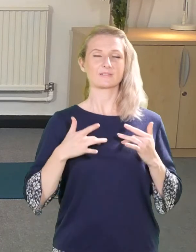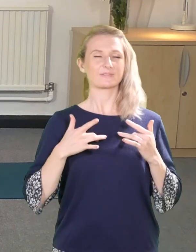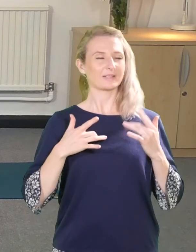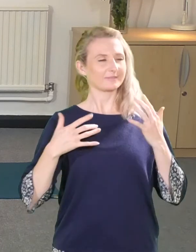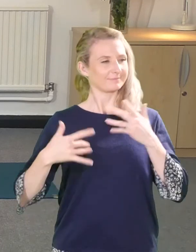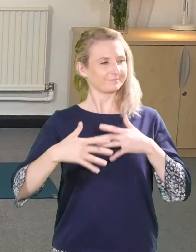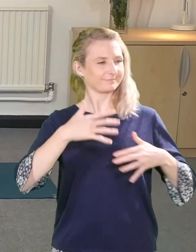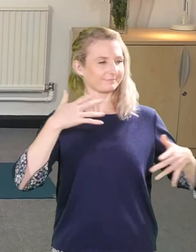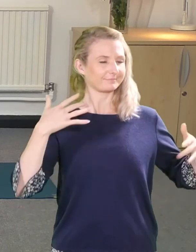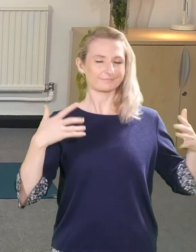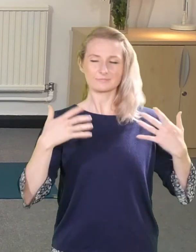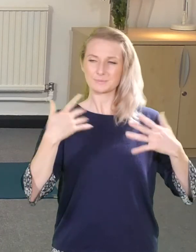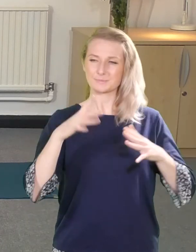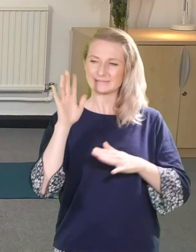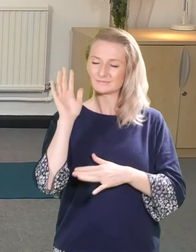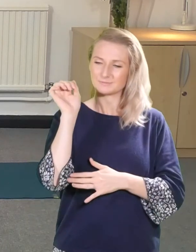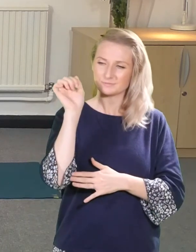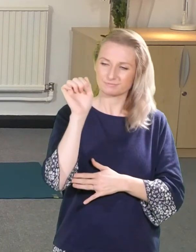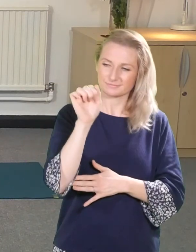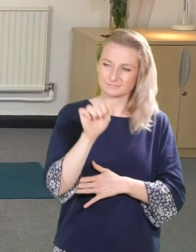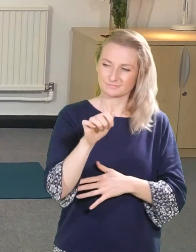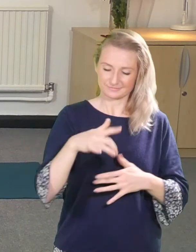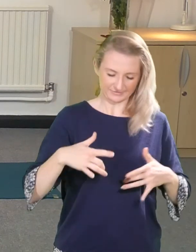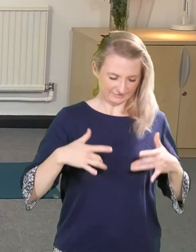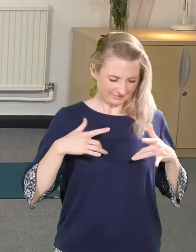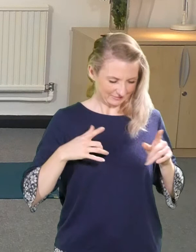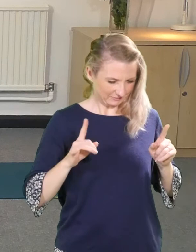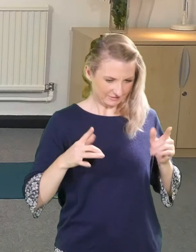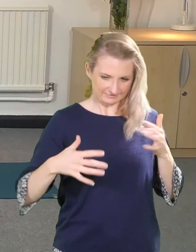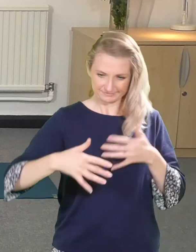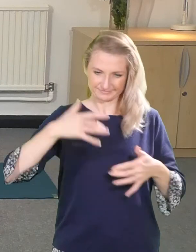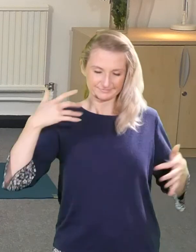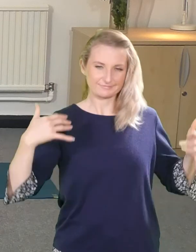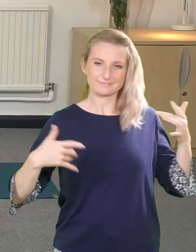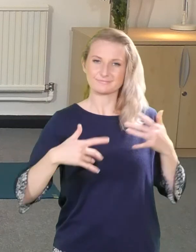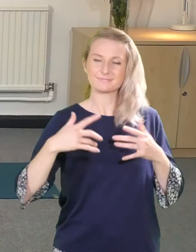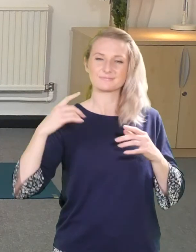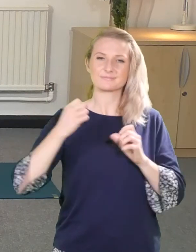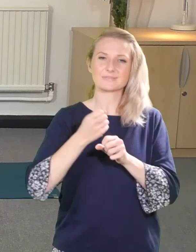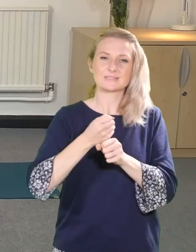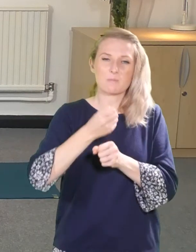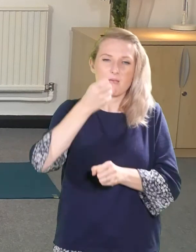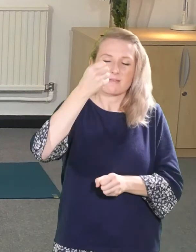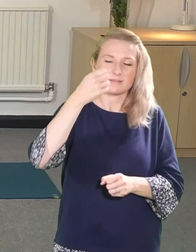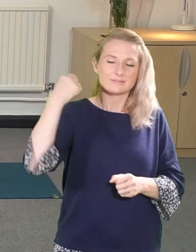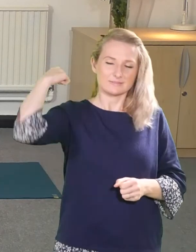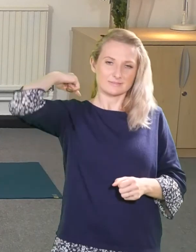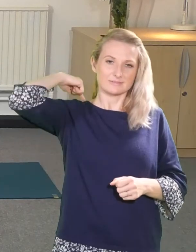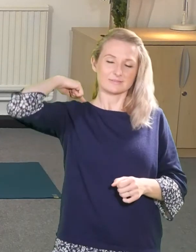forward bending that we've just been doing. Noticing your spine, noticing your legs, noticing your abdomen.